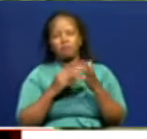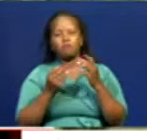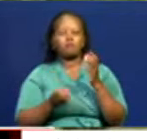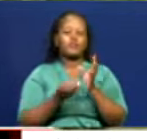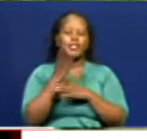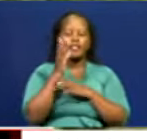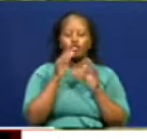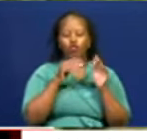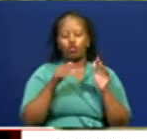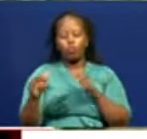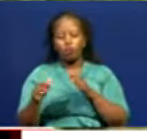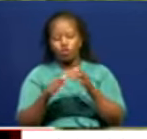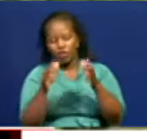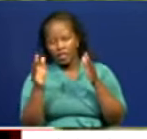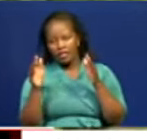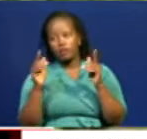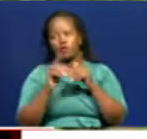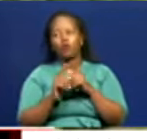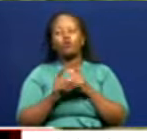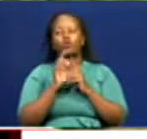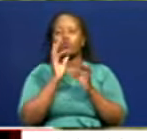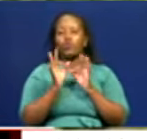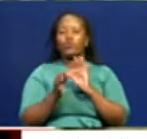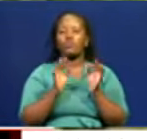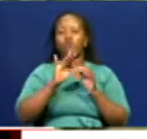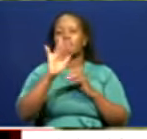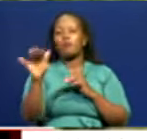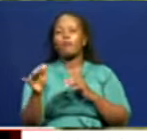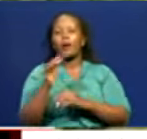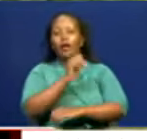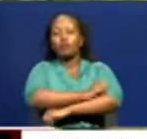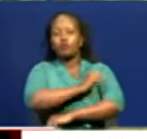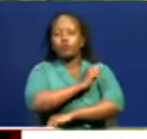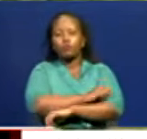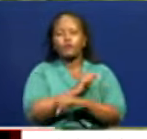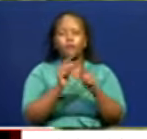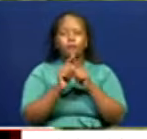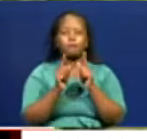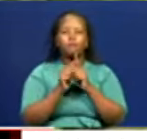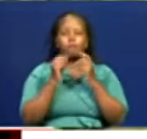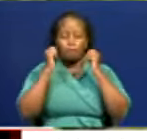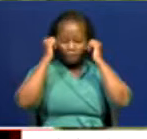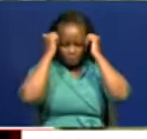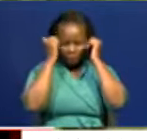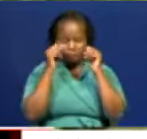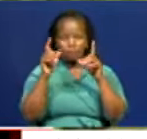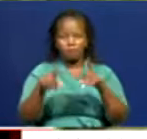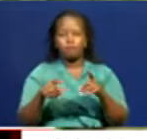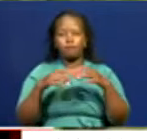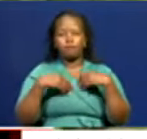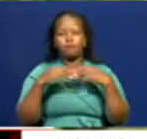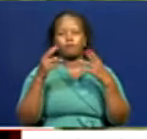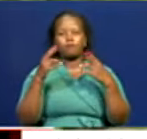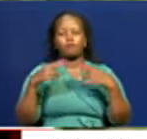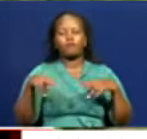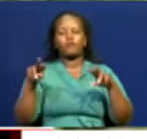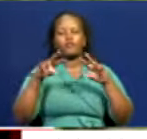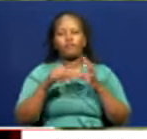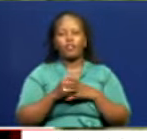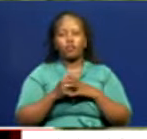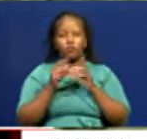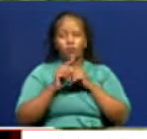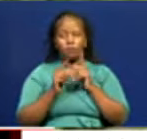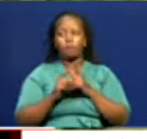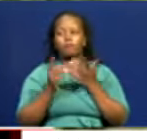opportunities, you know, if they need to go back to school, but even through education, we need to do something about values, you know, parents need to